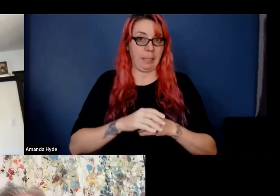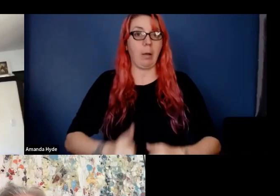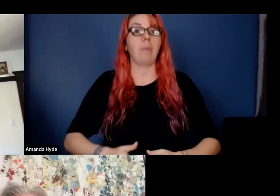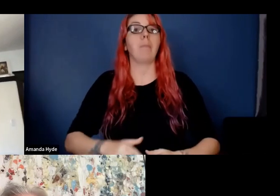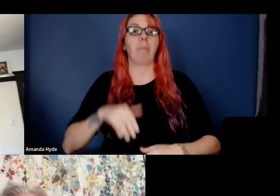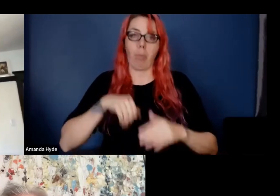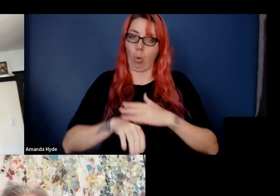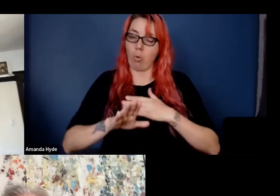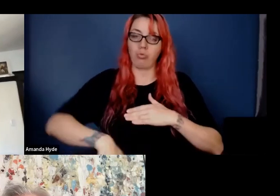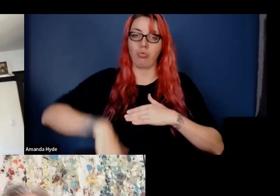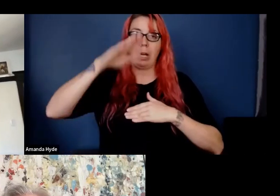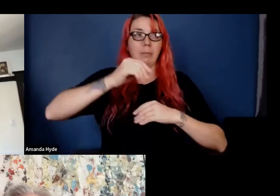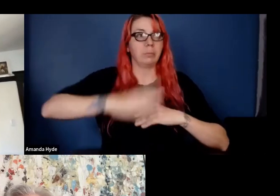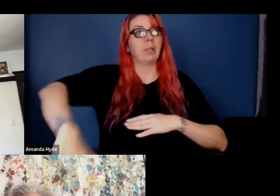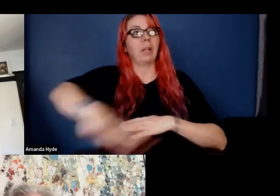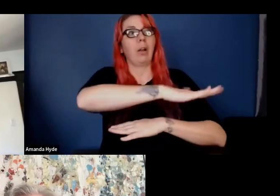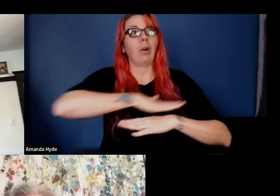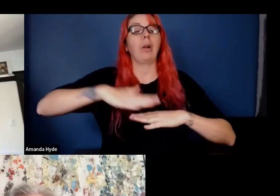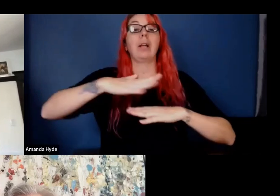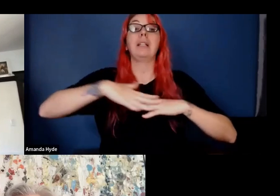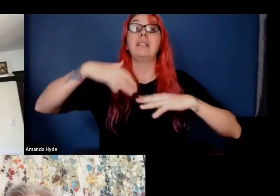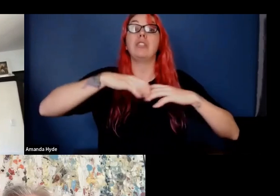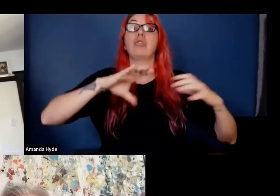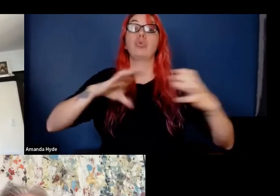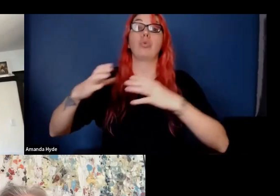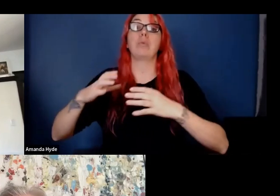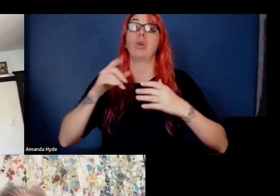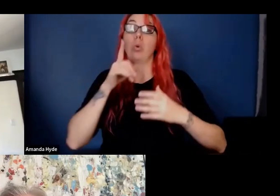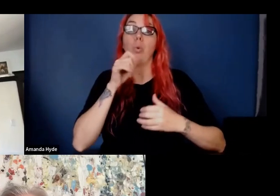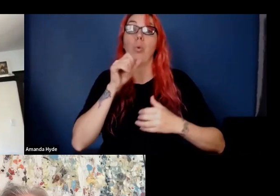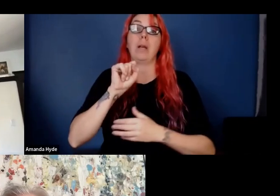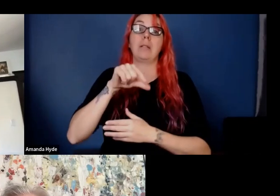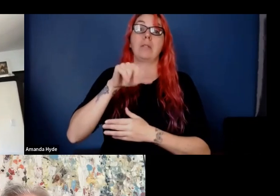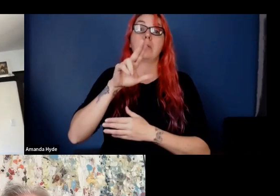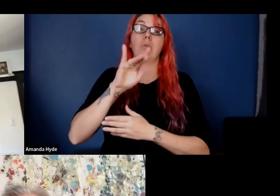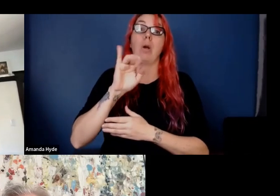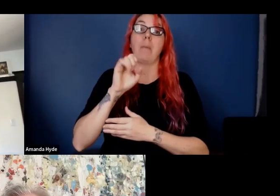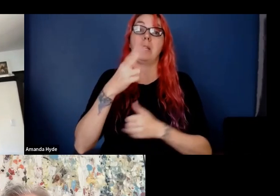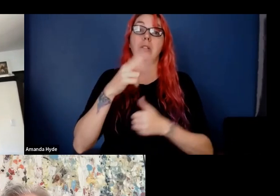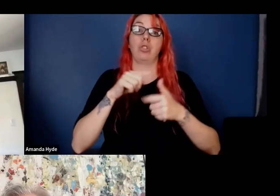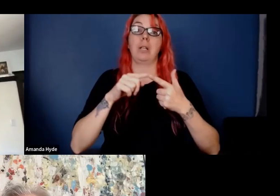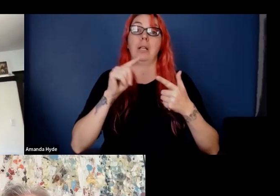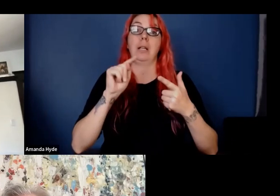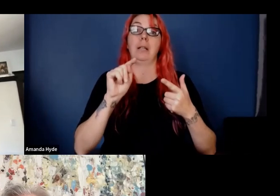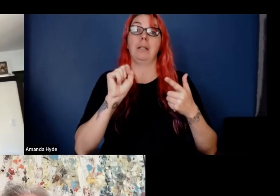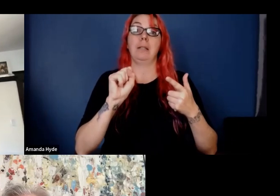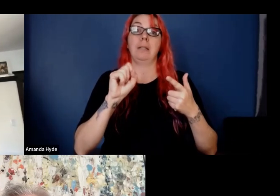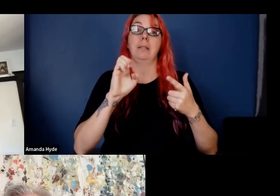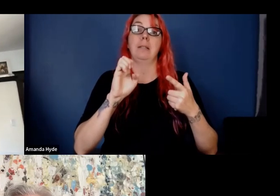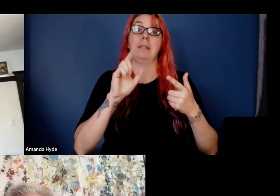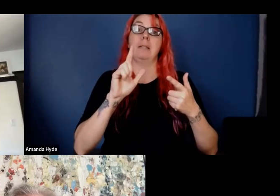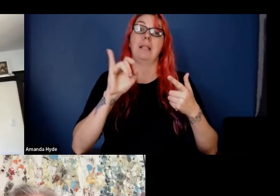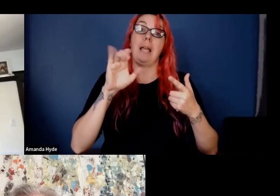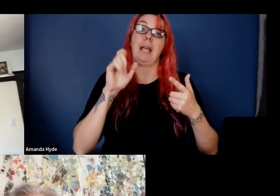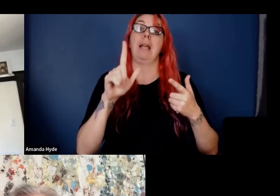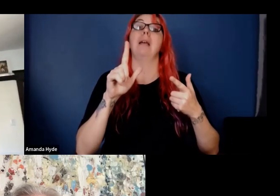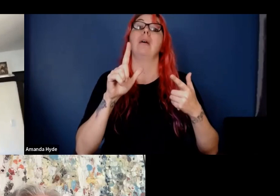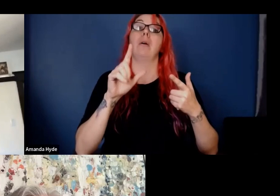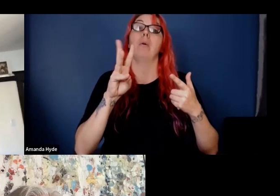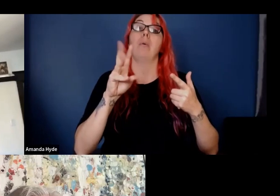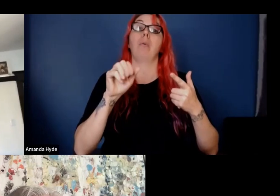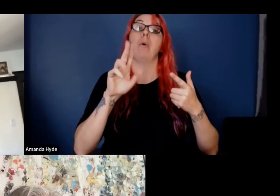traditional unceded territories of the Squamish, the Tsleil-Waututh, and in particular, the Musqueam First